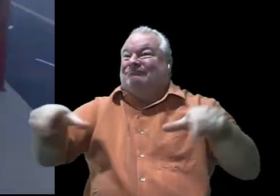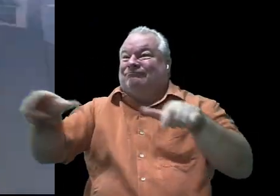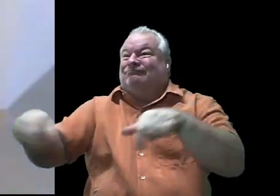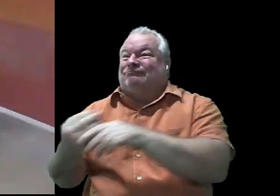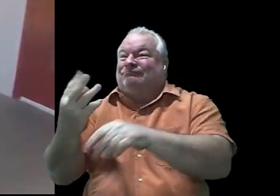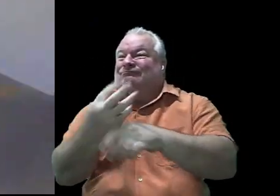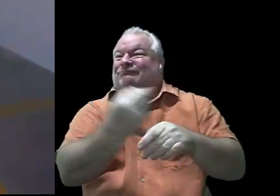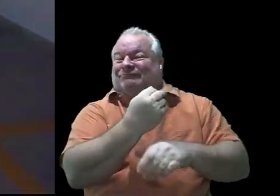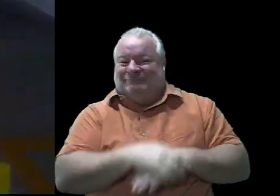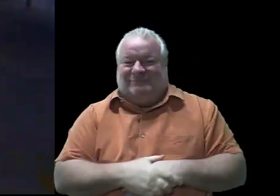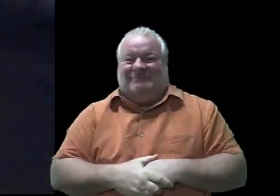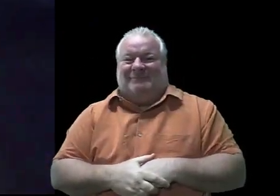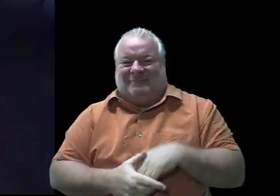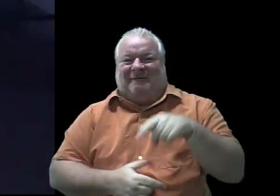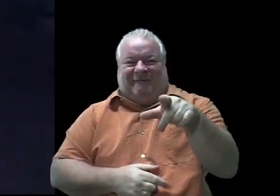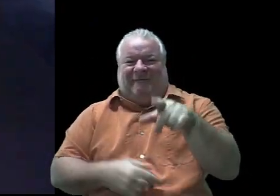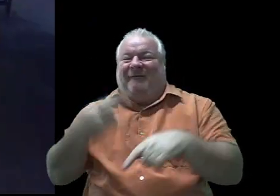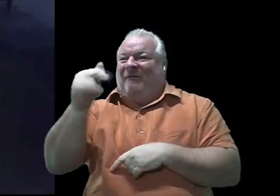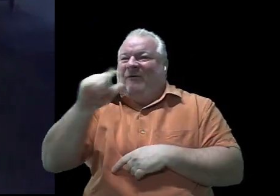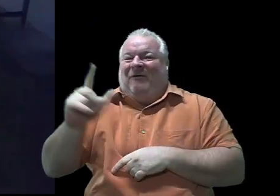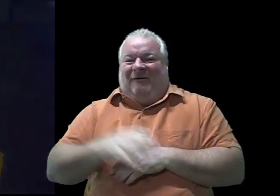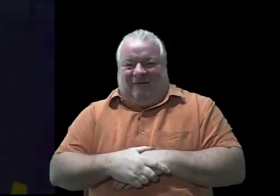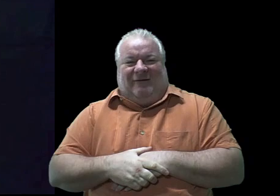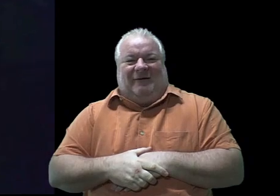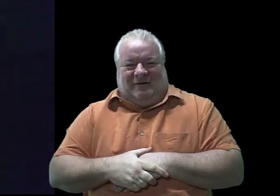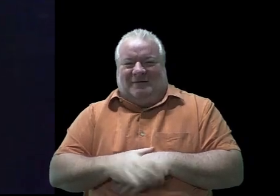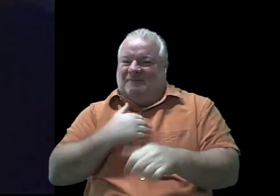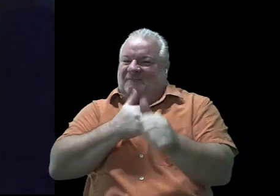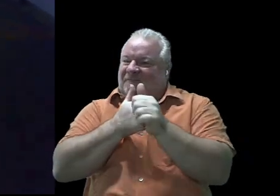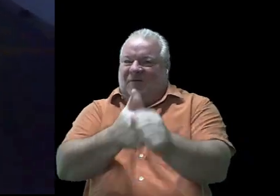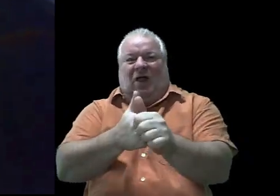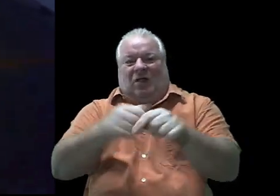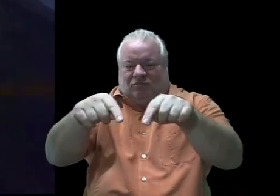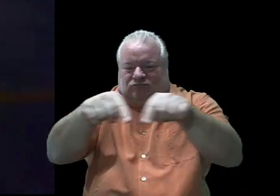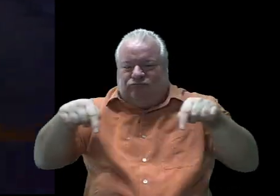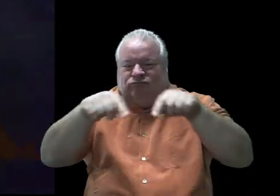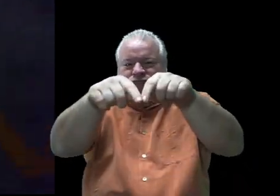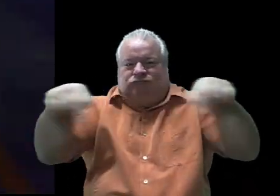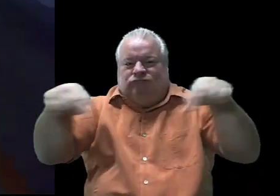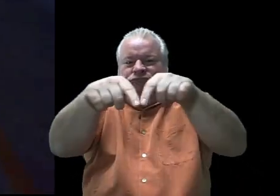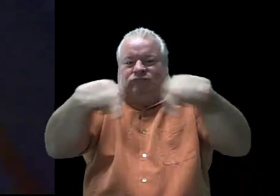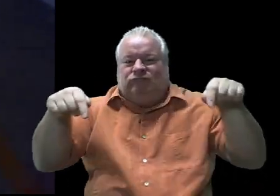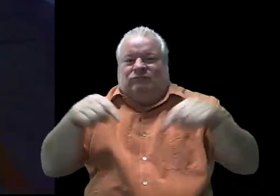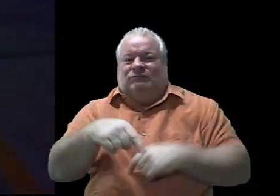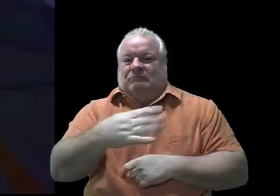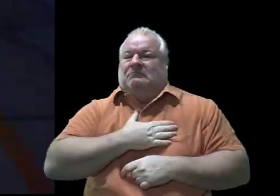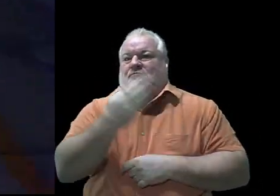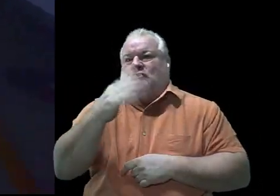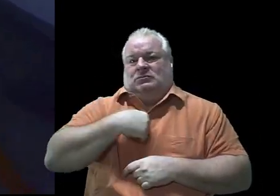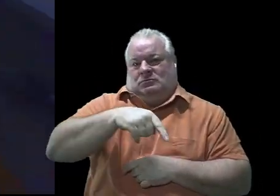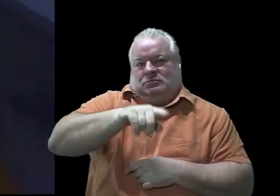there. And another hallway following the arrows. As you can